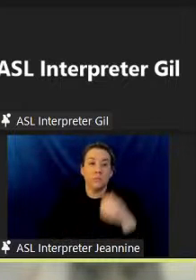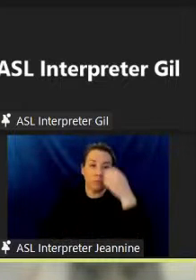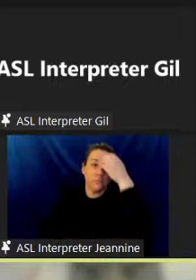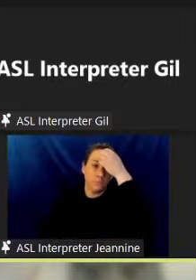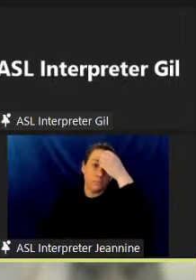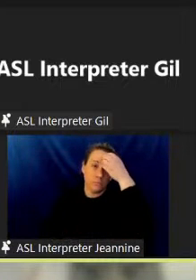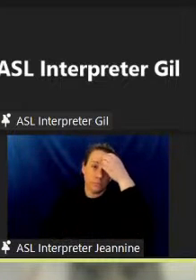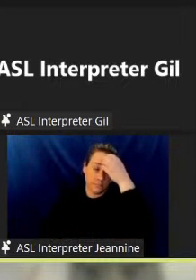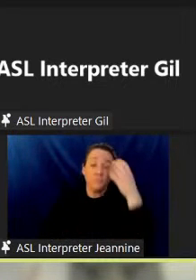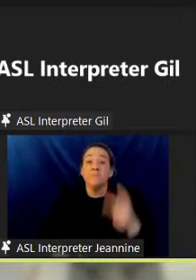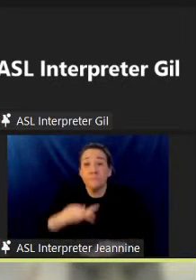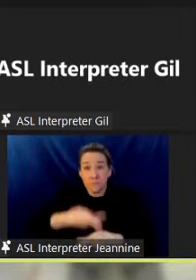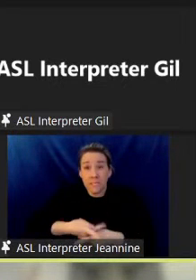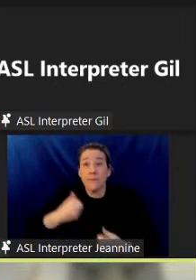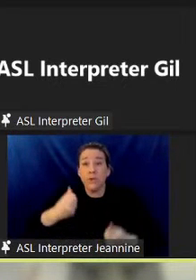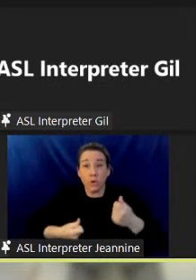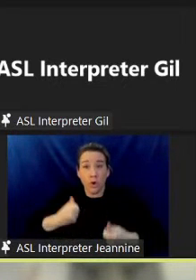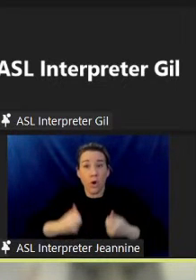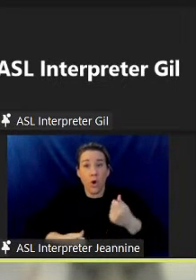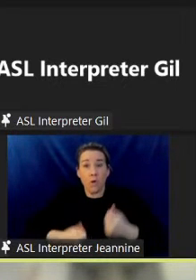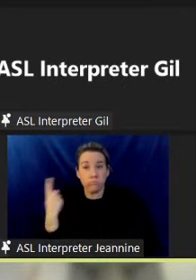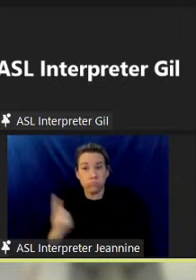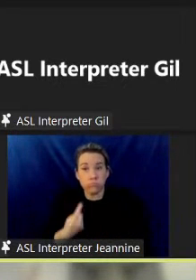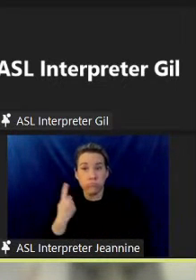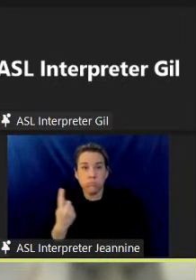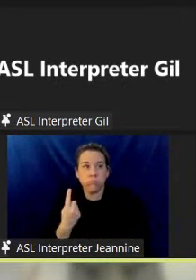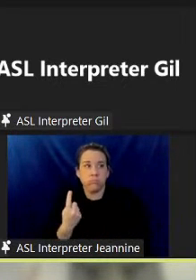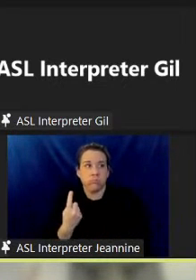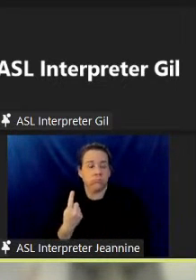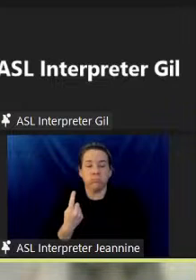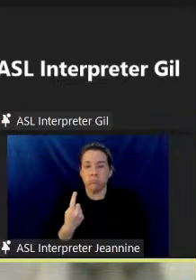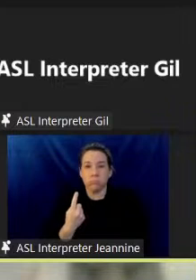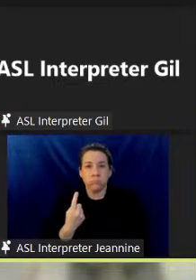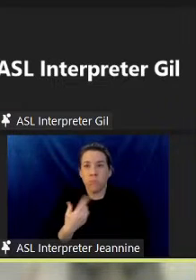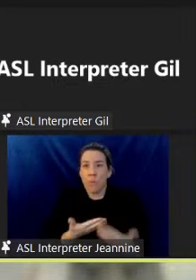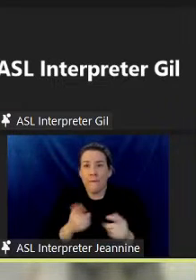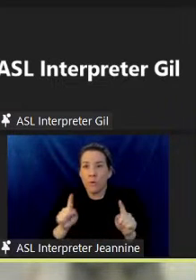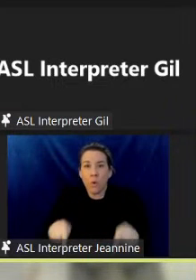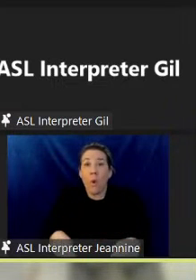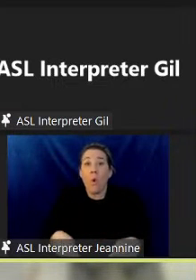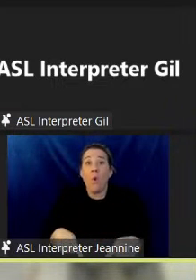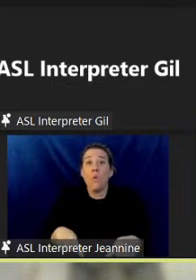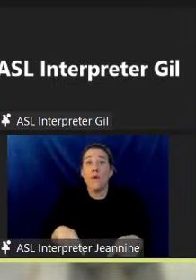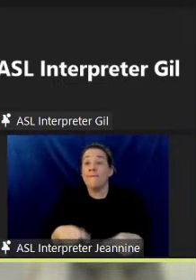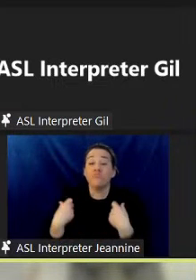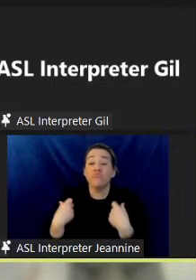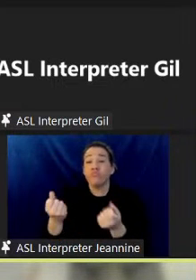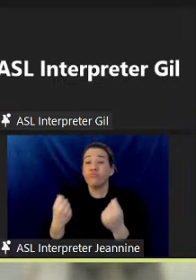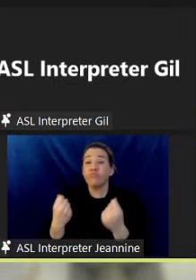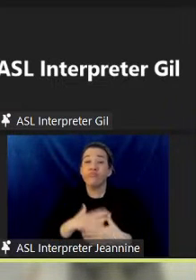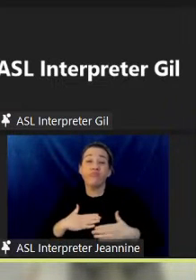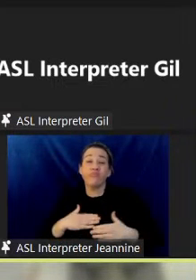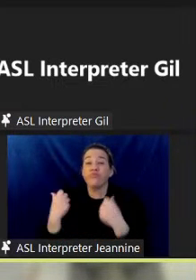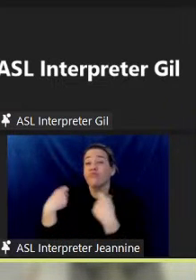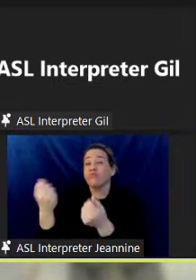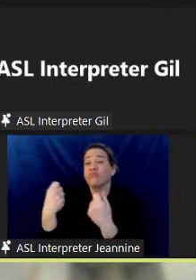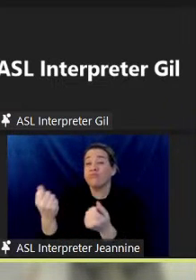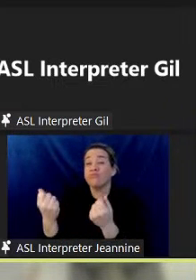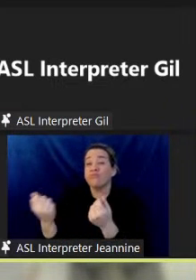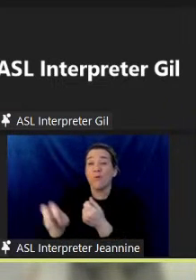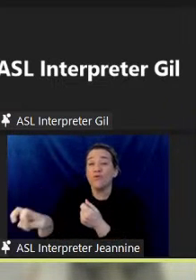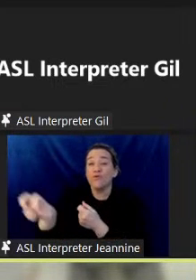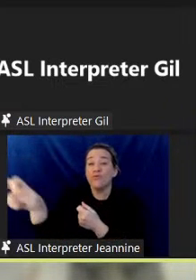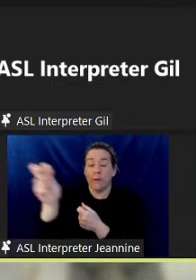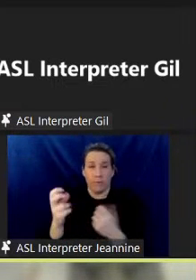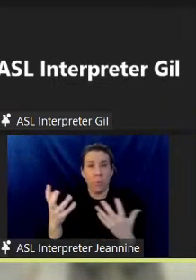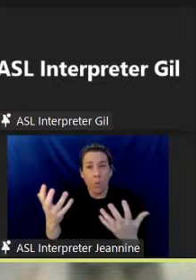that in your car at all times, wherever you are. Even when you go on a road trip, you want to have that kind of stuff with you. And